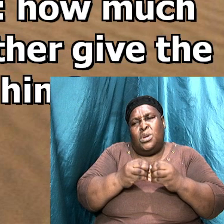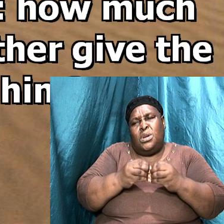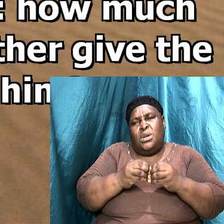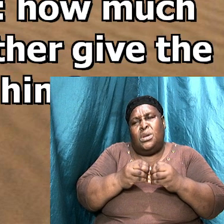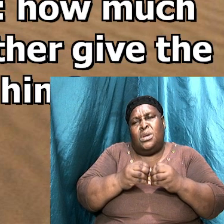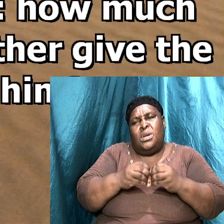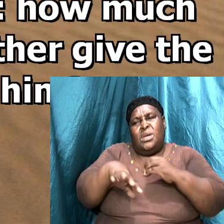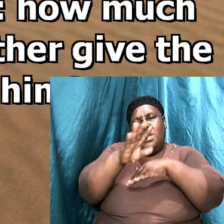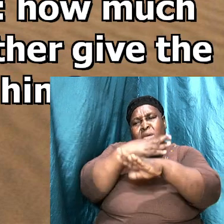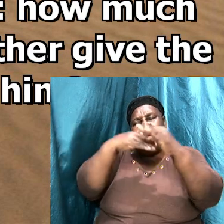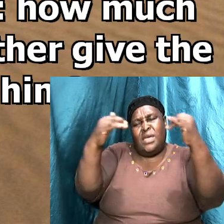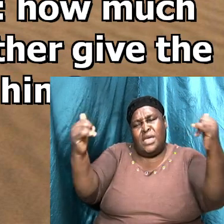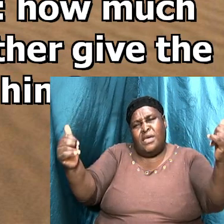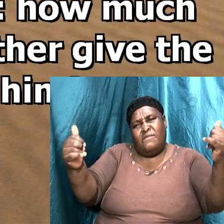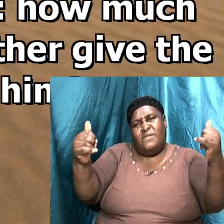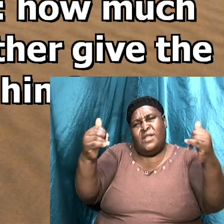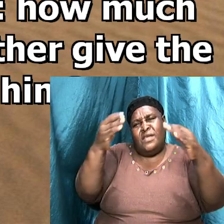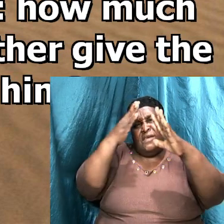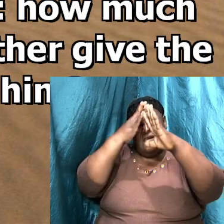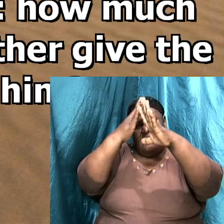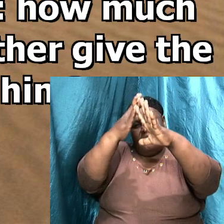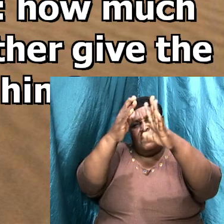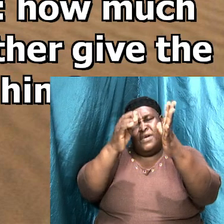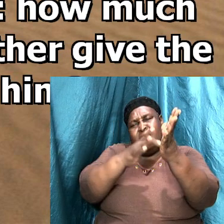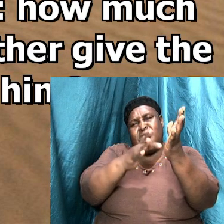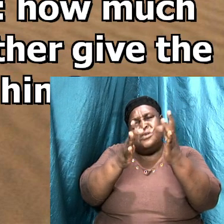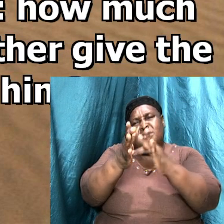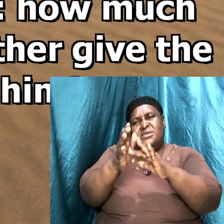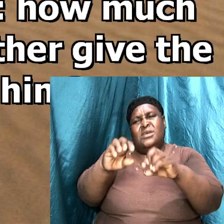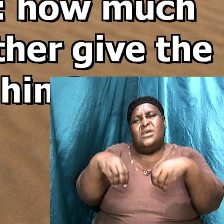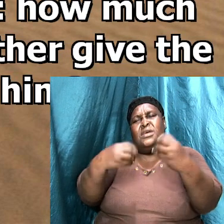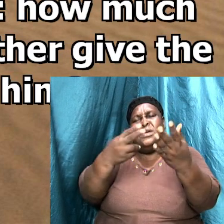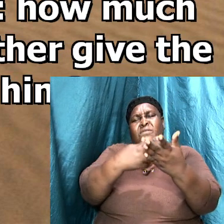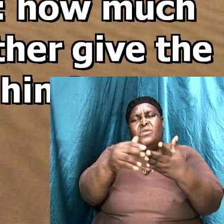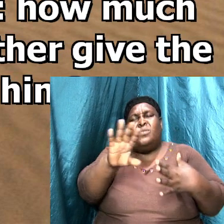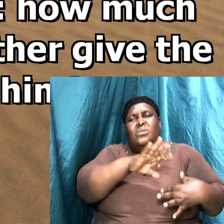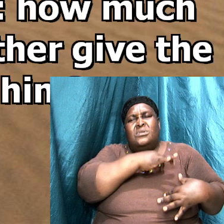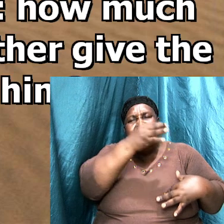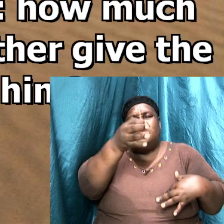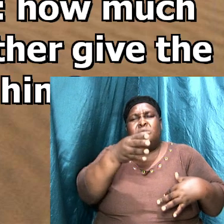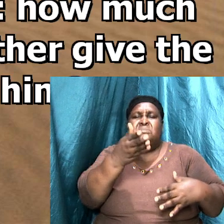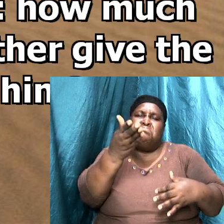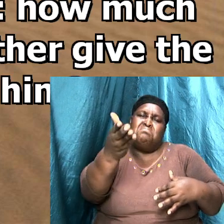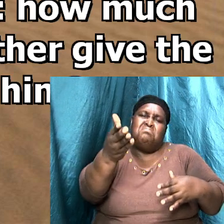shall your heavenly father give the Holy Spirit to them that ask him